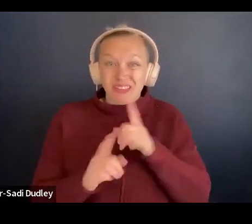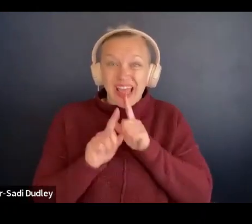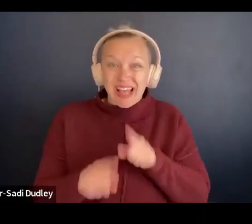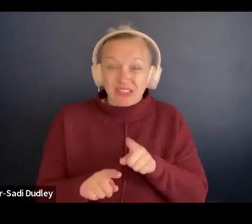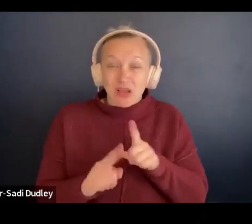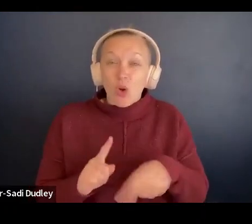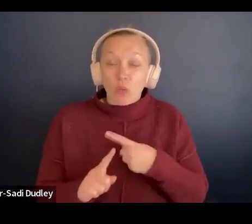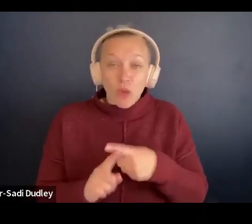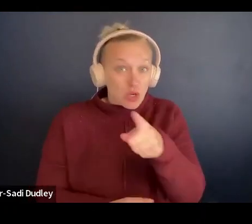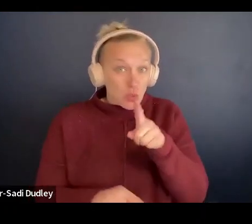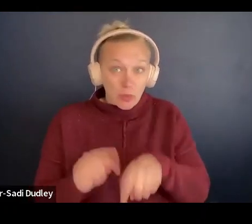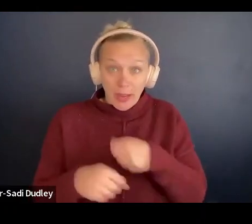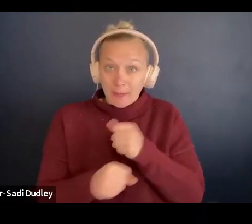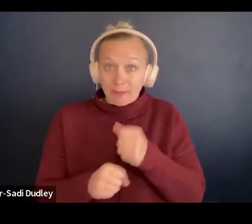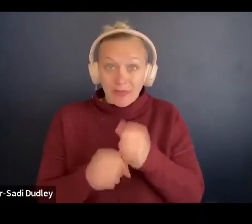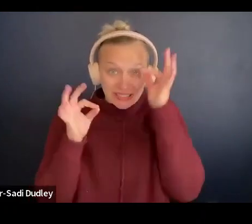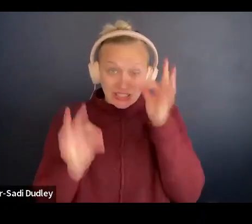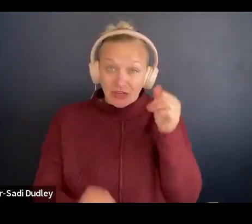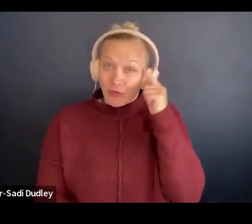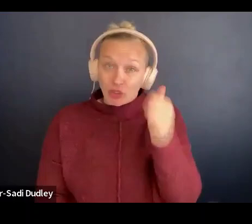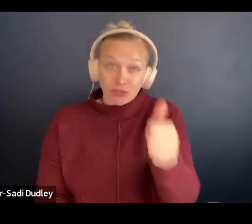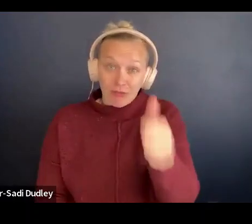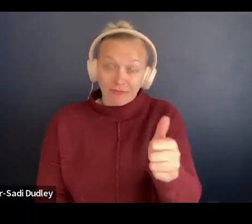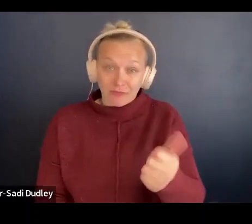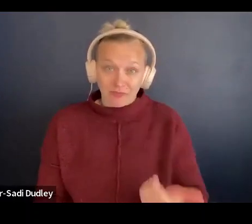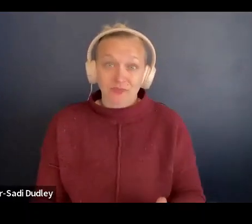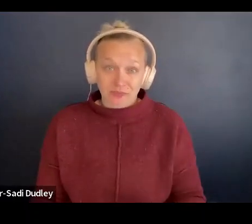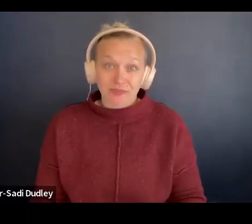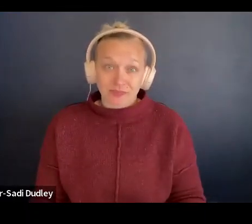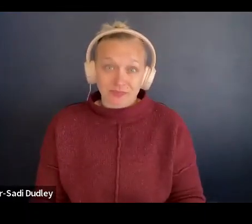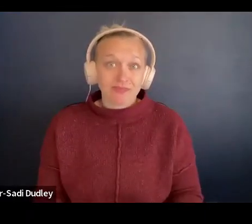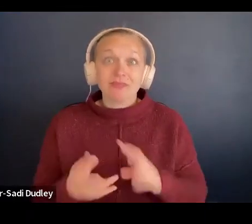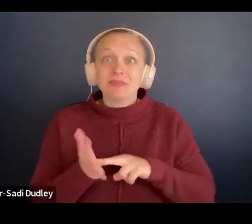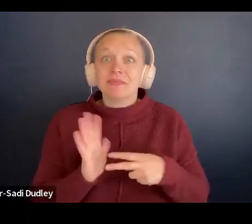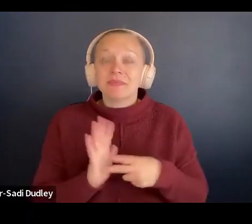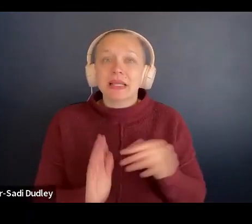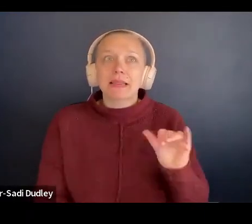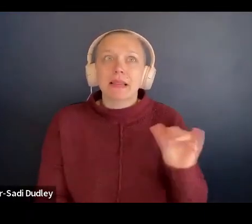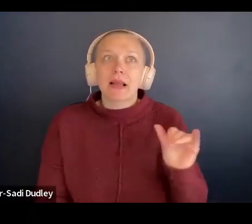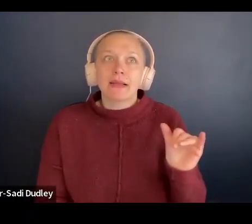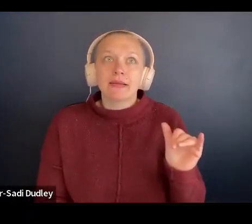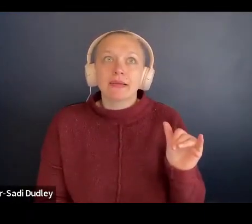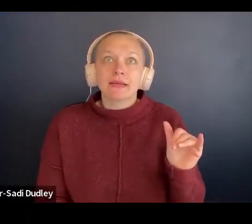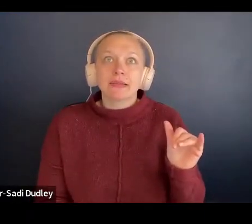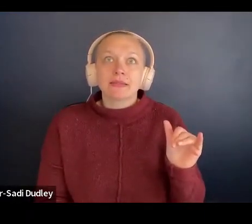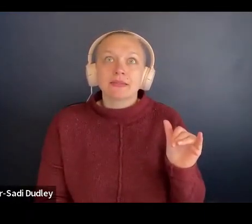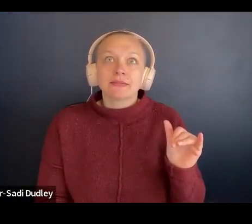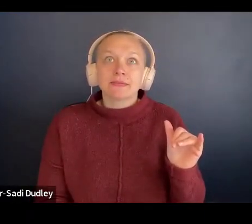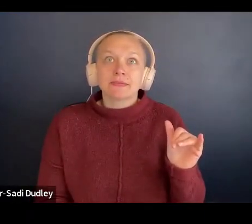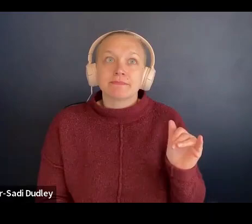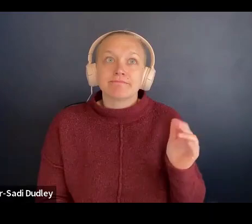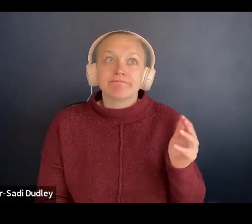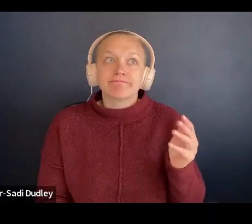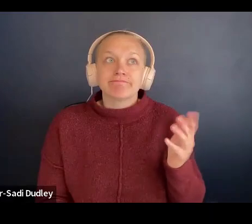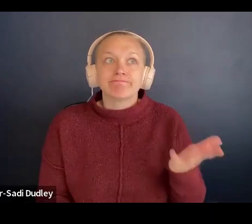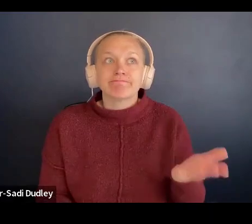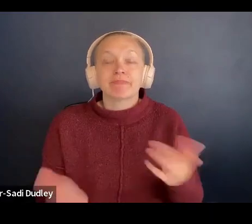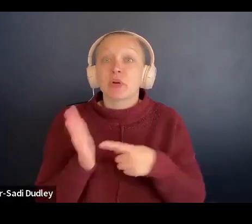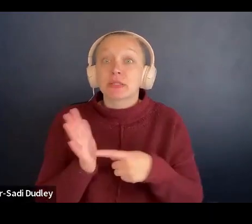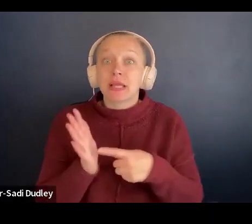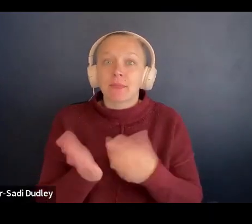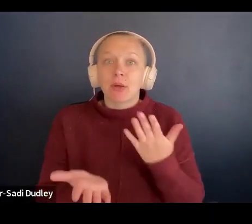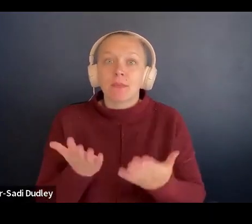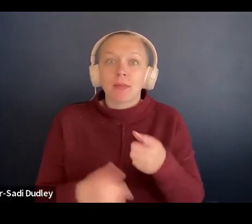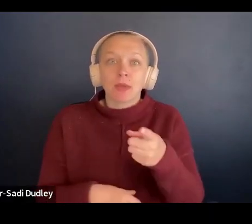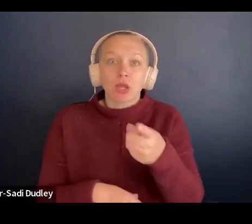able to make decisions for yourself. Okay, so whether you are not able to, if you are